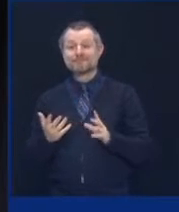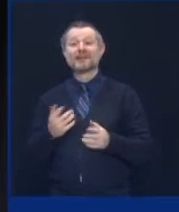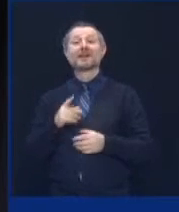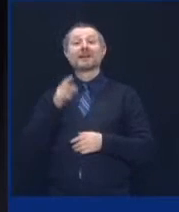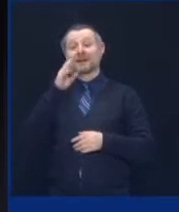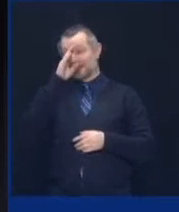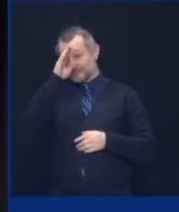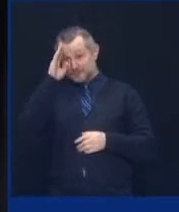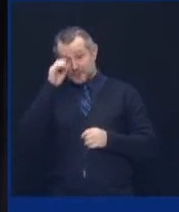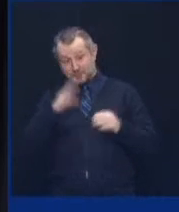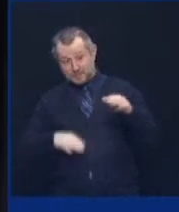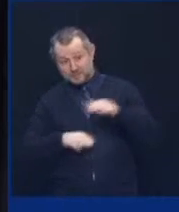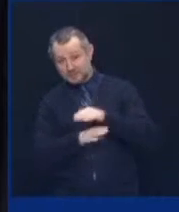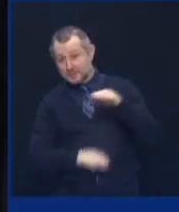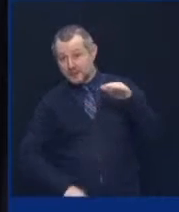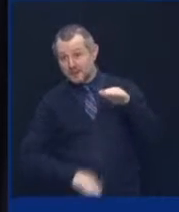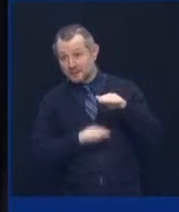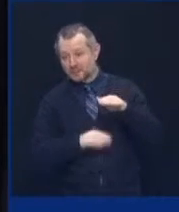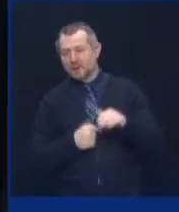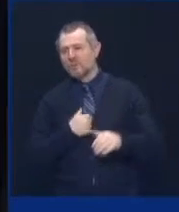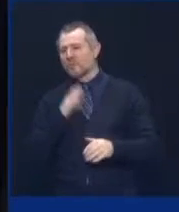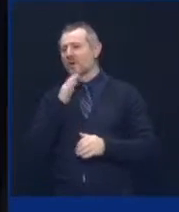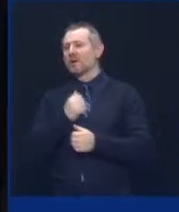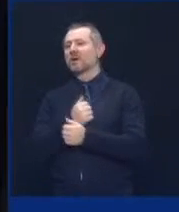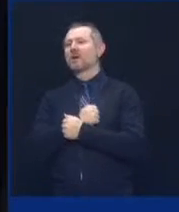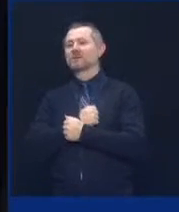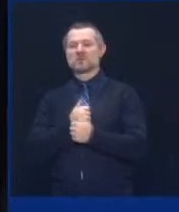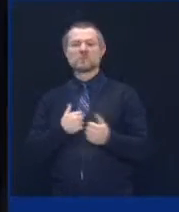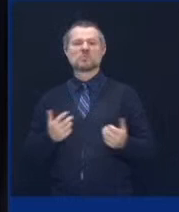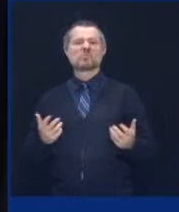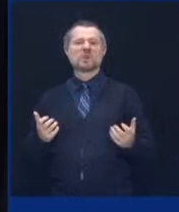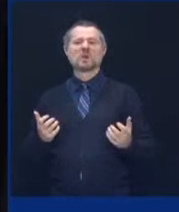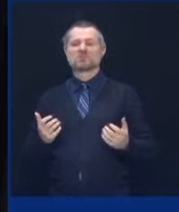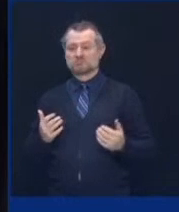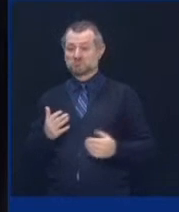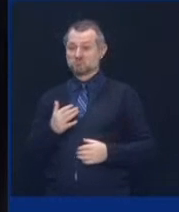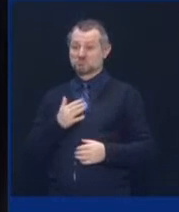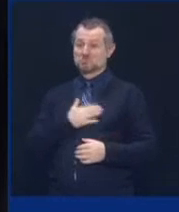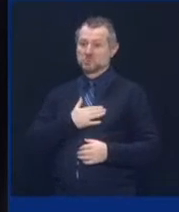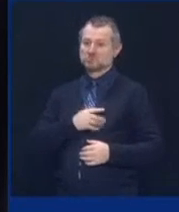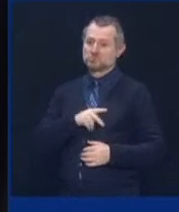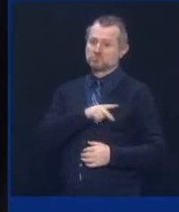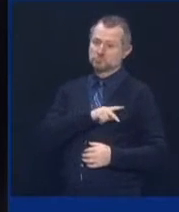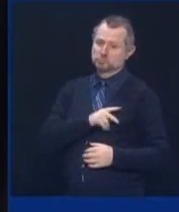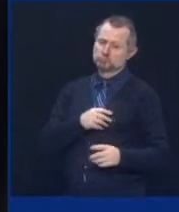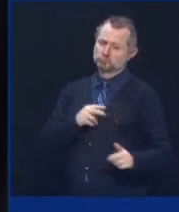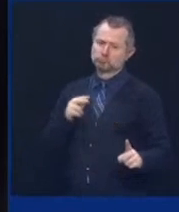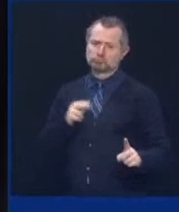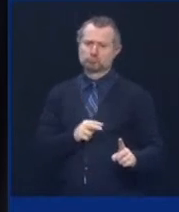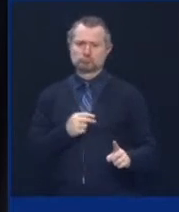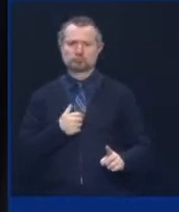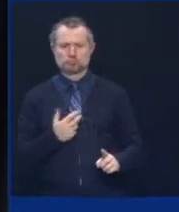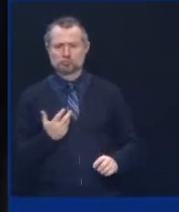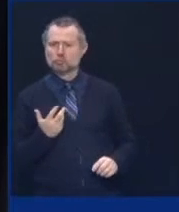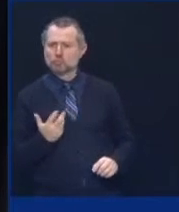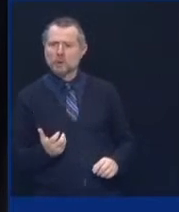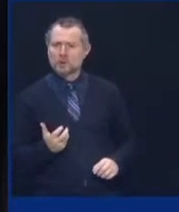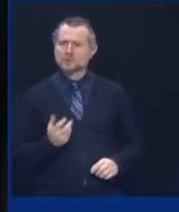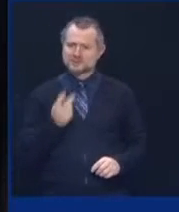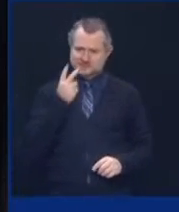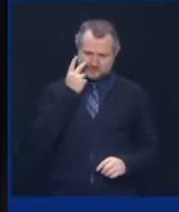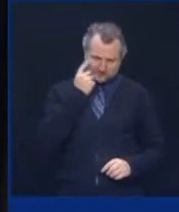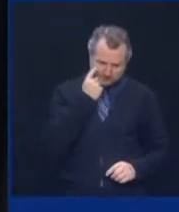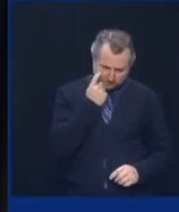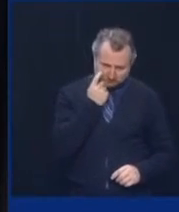I would love nothing more on a personal level than to see